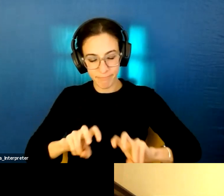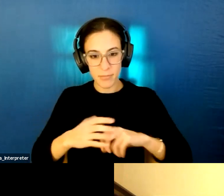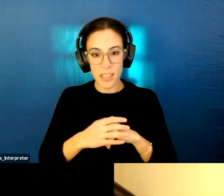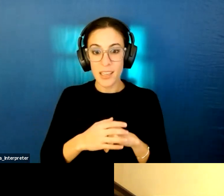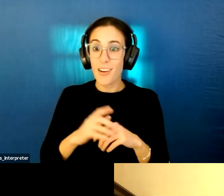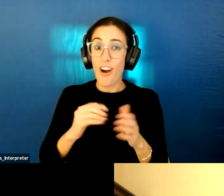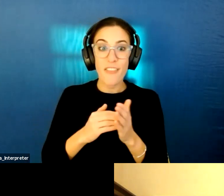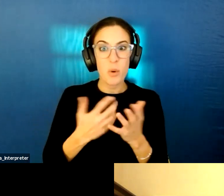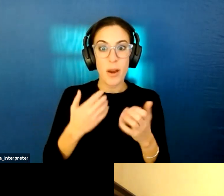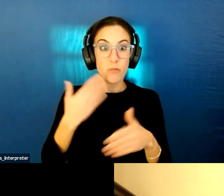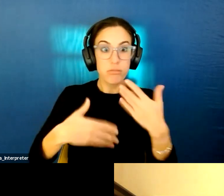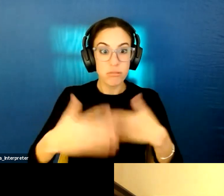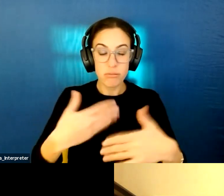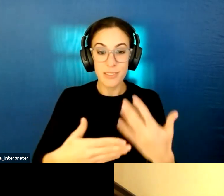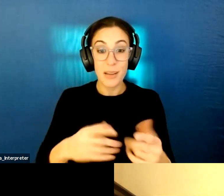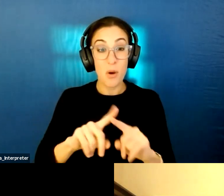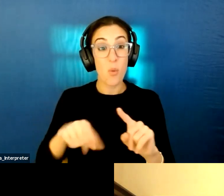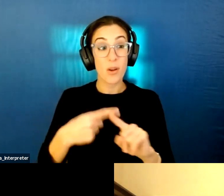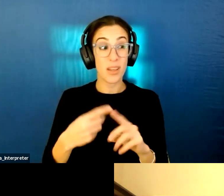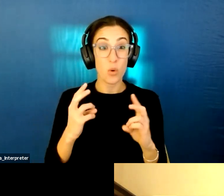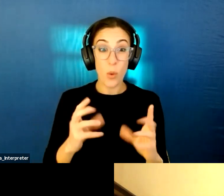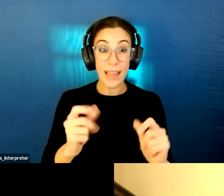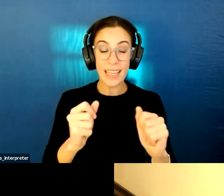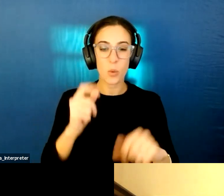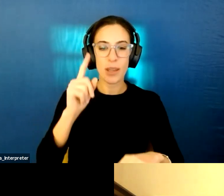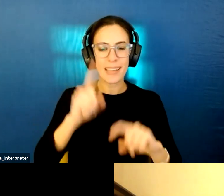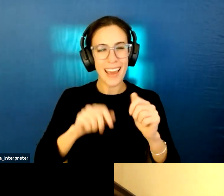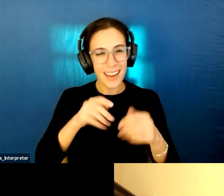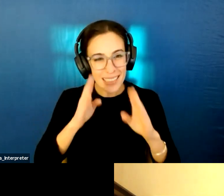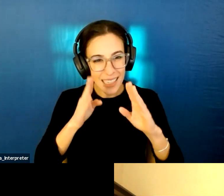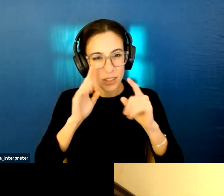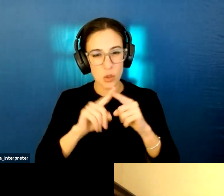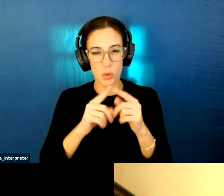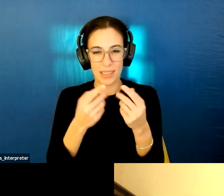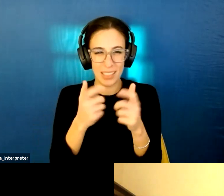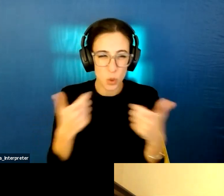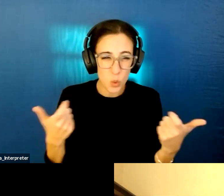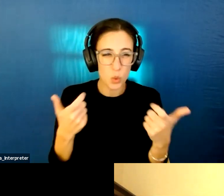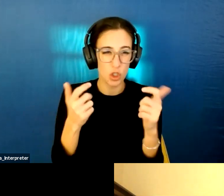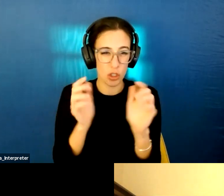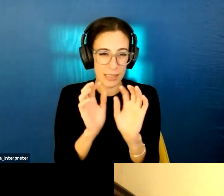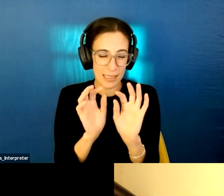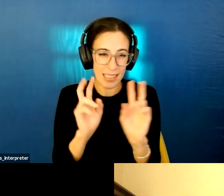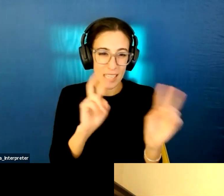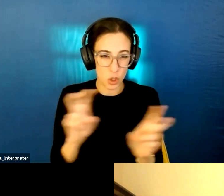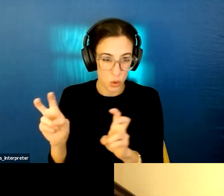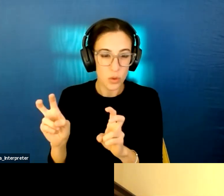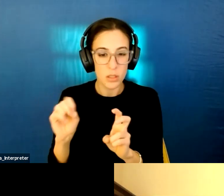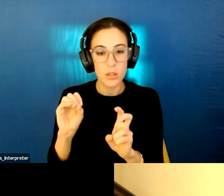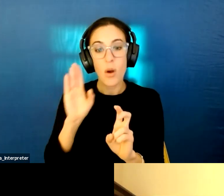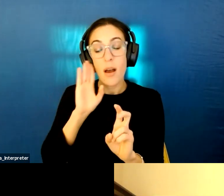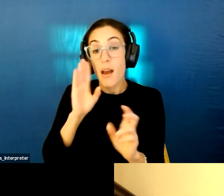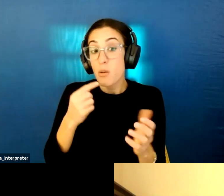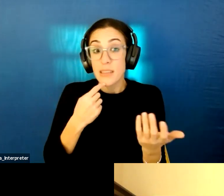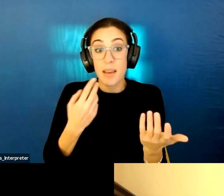we can't attend to the enormity of these issues because they're complex and they're deeply rooted. But what I'll say shortly is also that much of that work